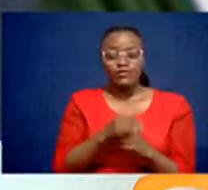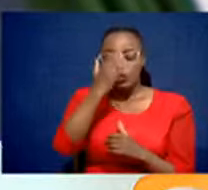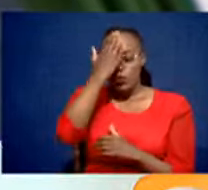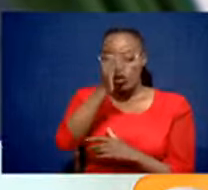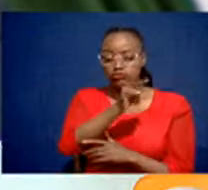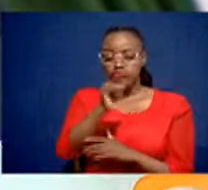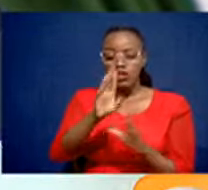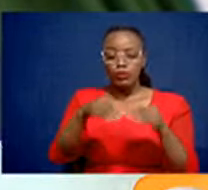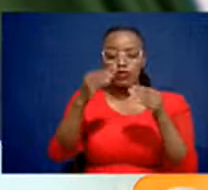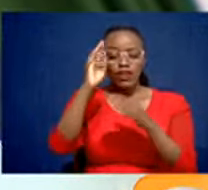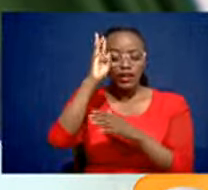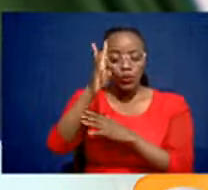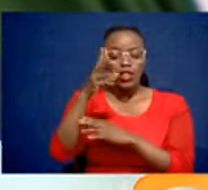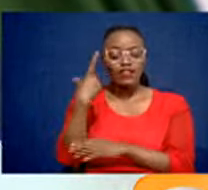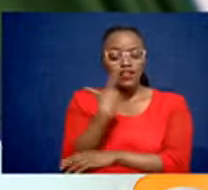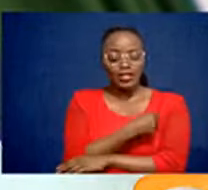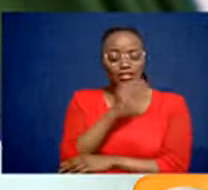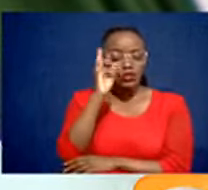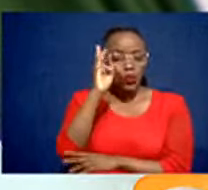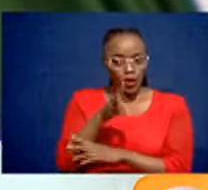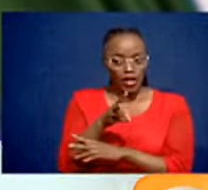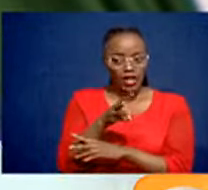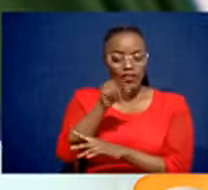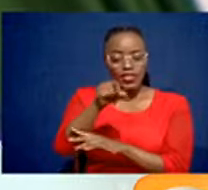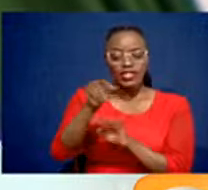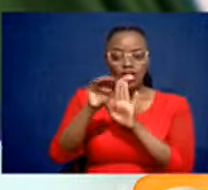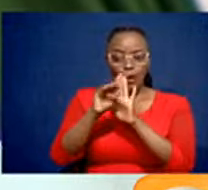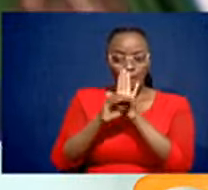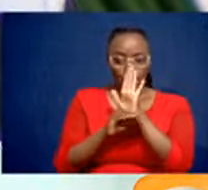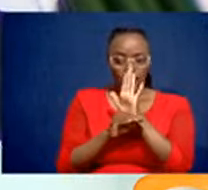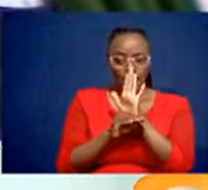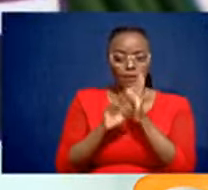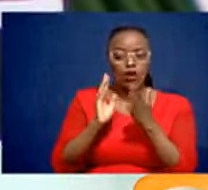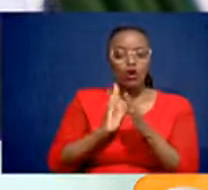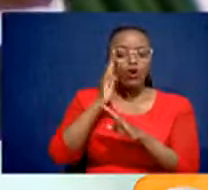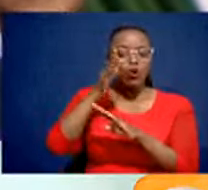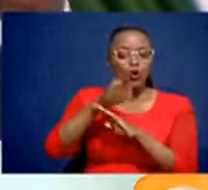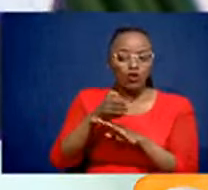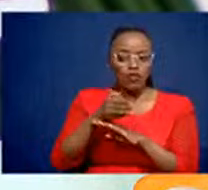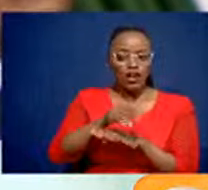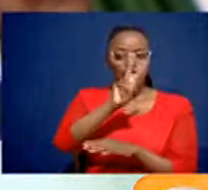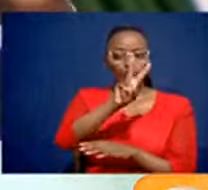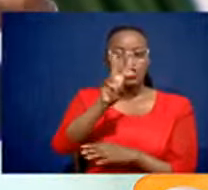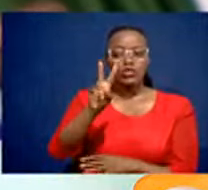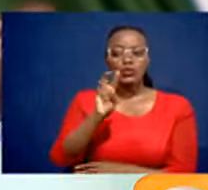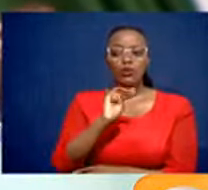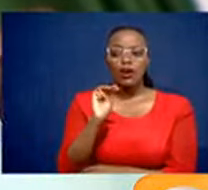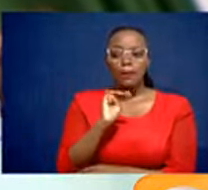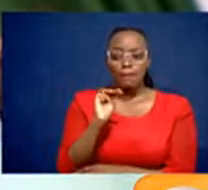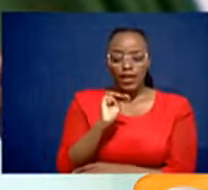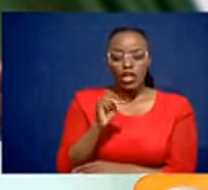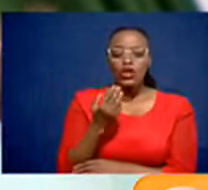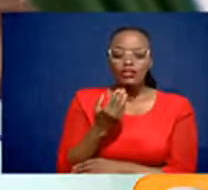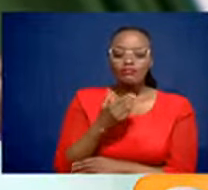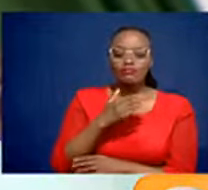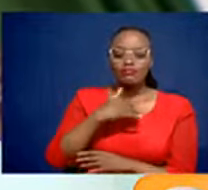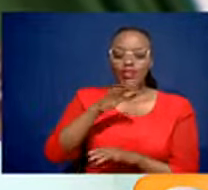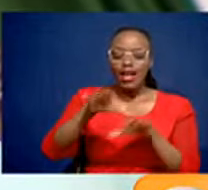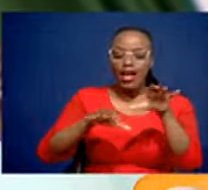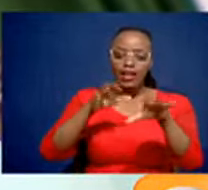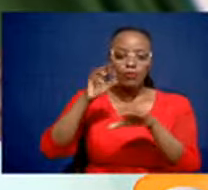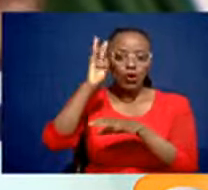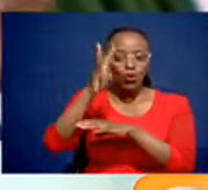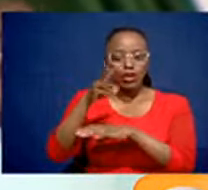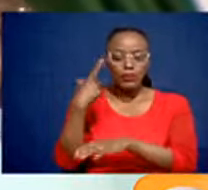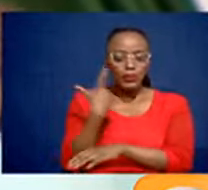are going to provide the vaccines. Under this program, more than 22 million cattle will be